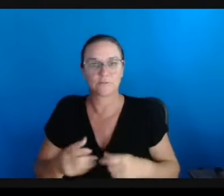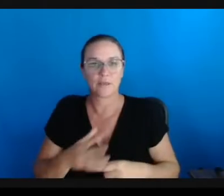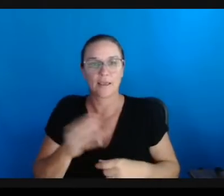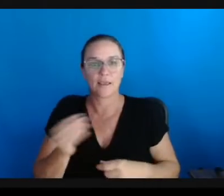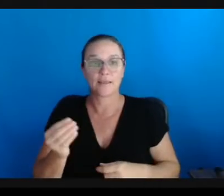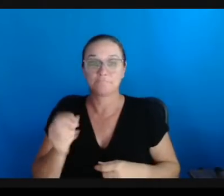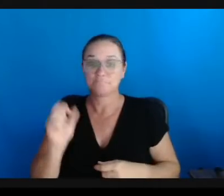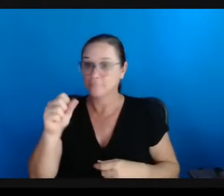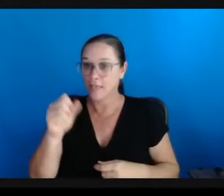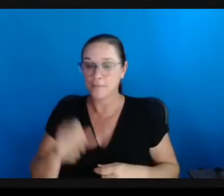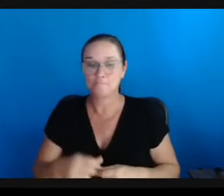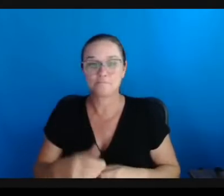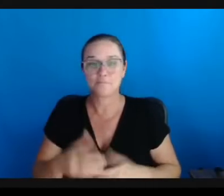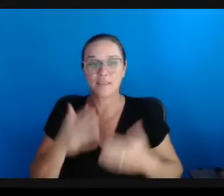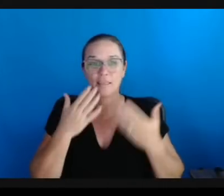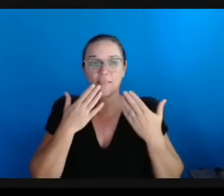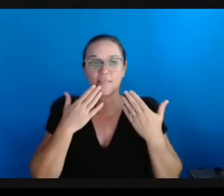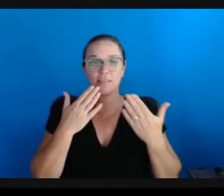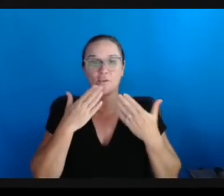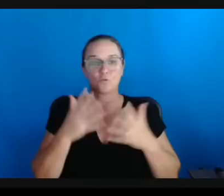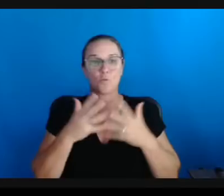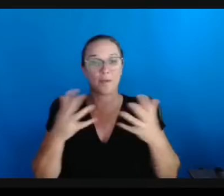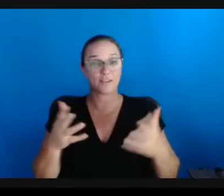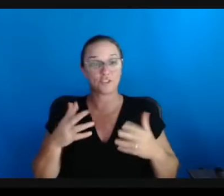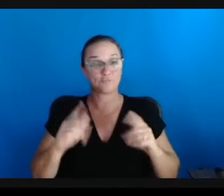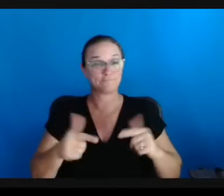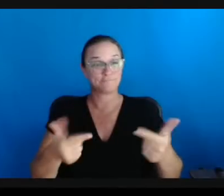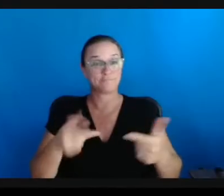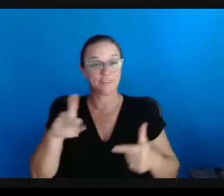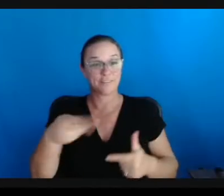yeah, thanks so much. Philip?